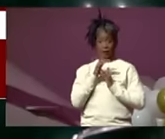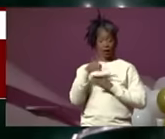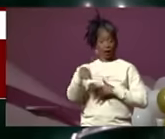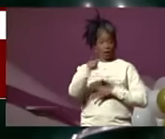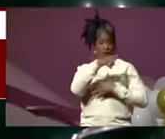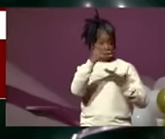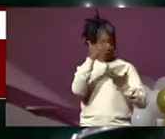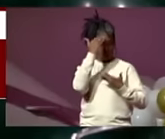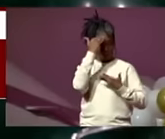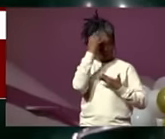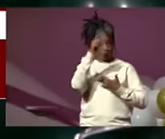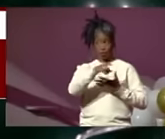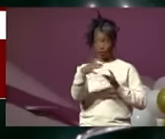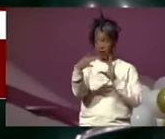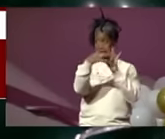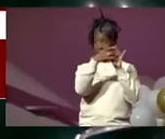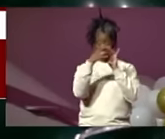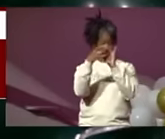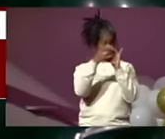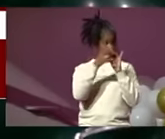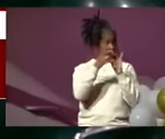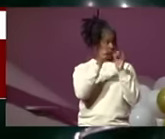need connection with that child.